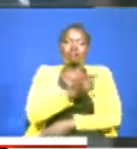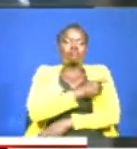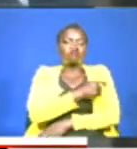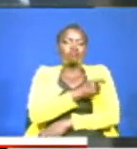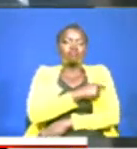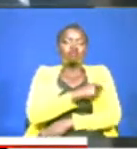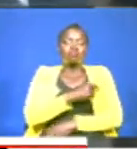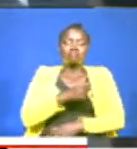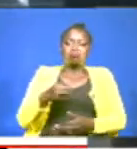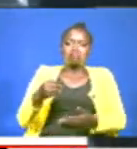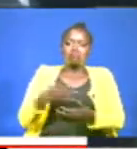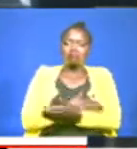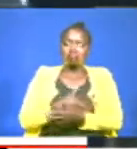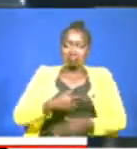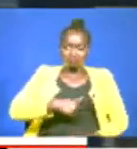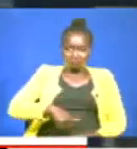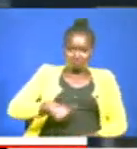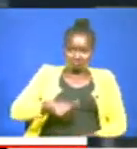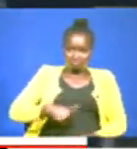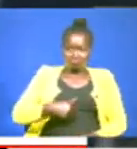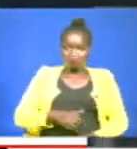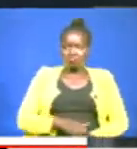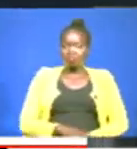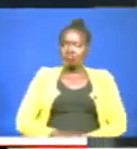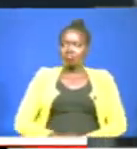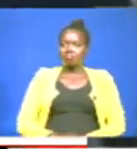cancer since 2021.